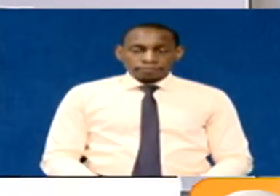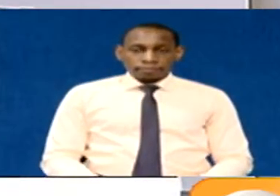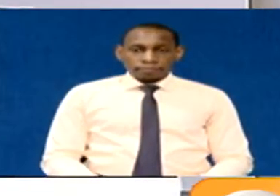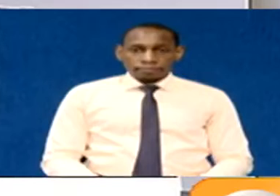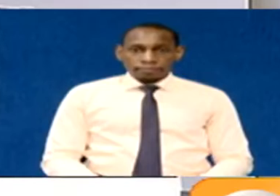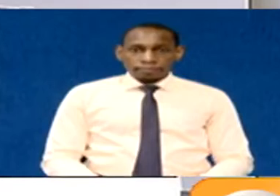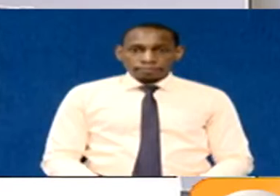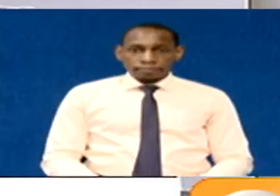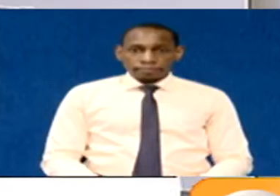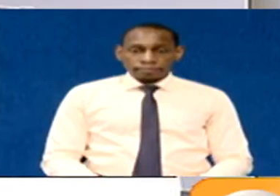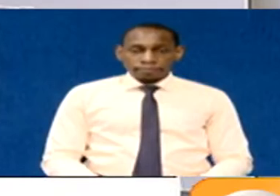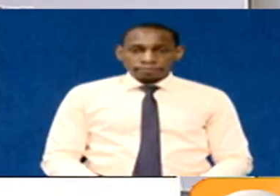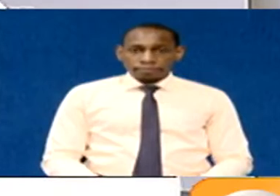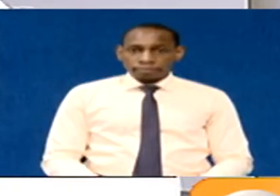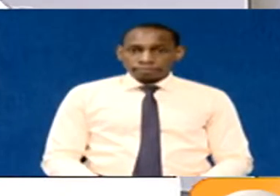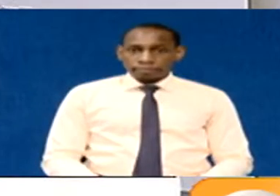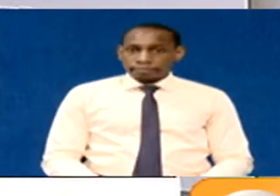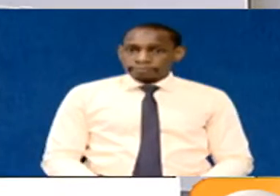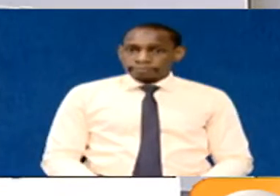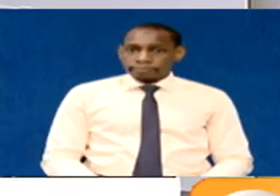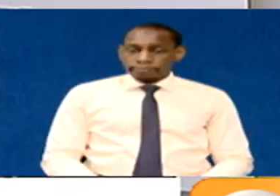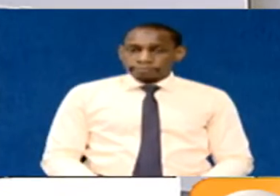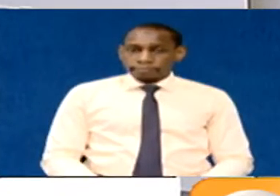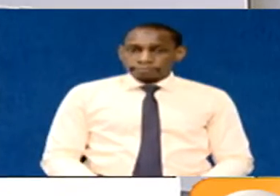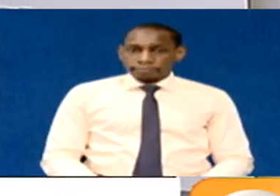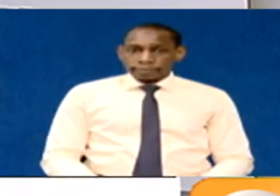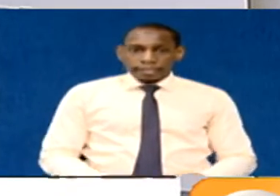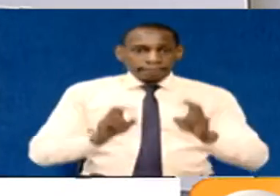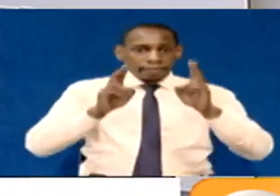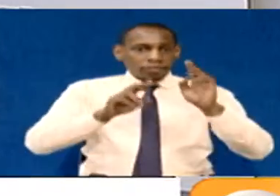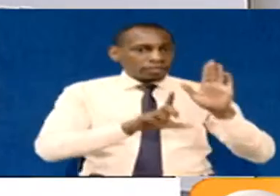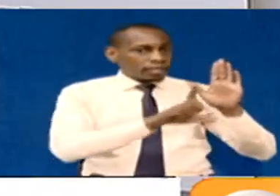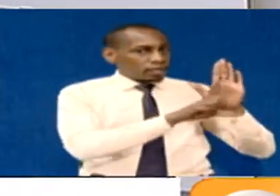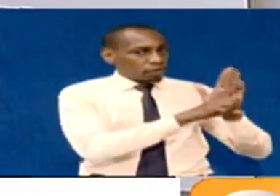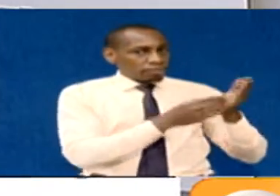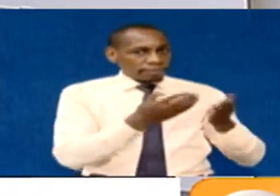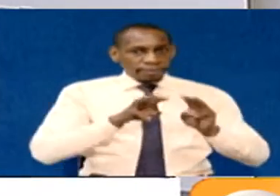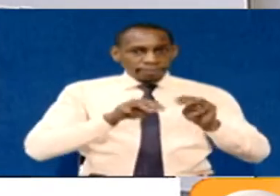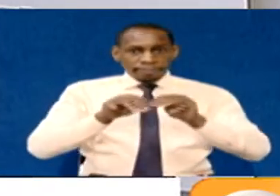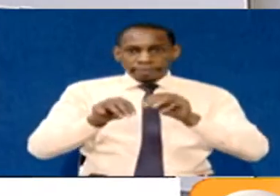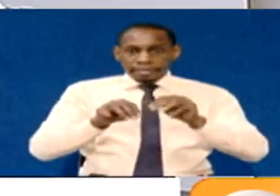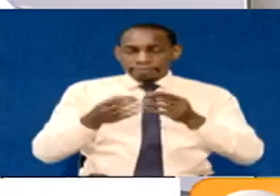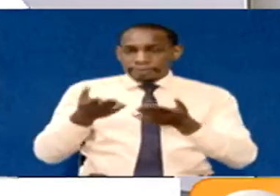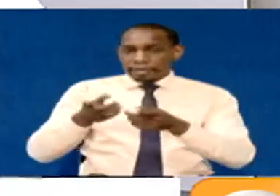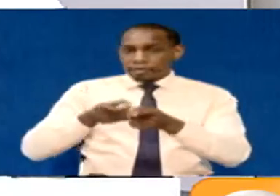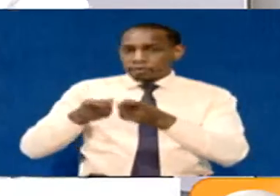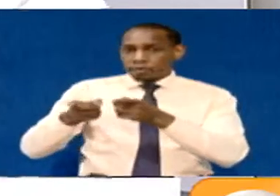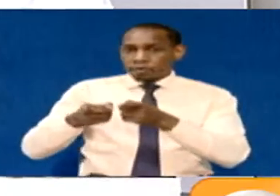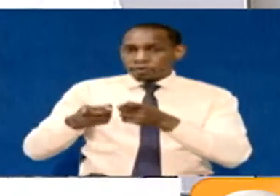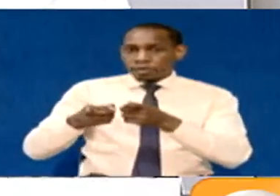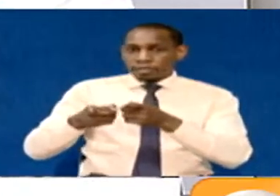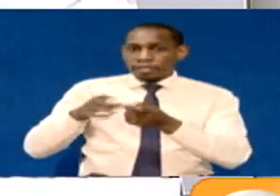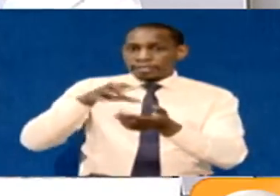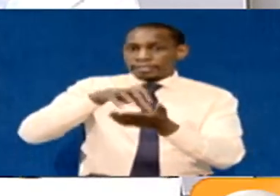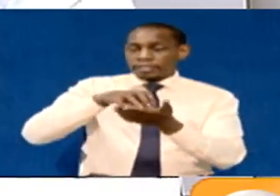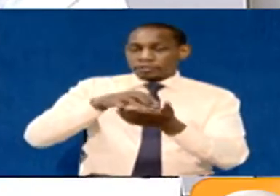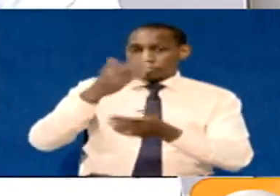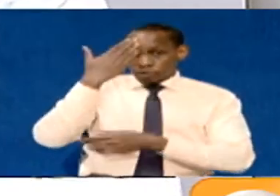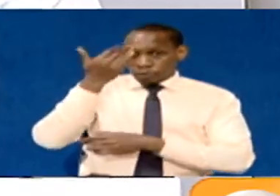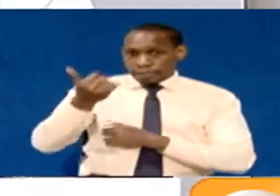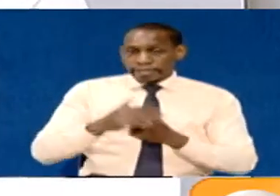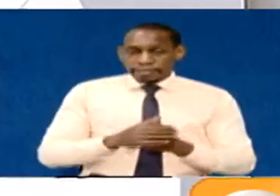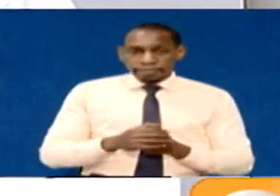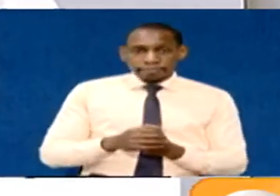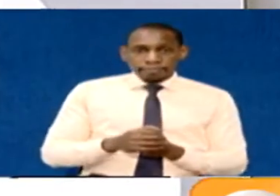law or it is about management or handling of this situation, because to